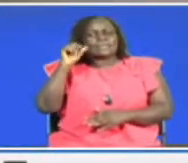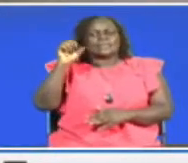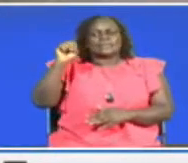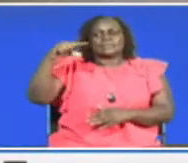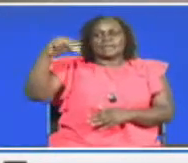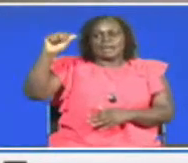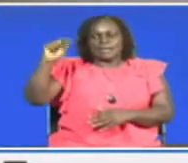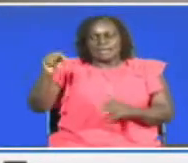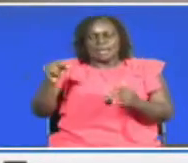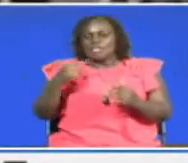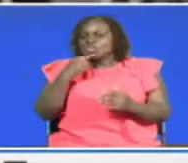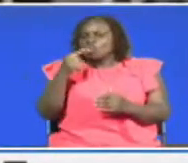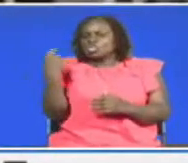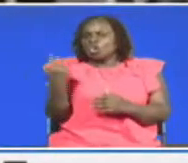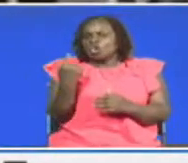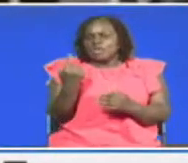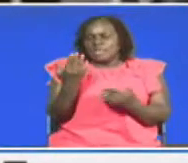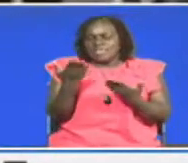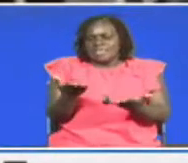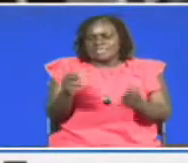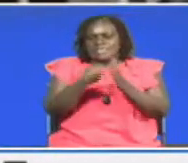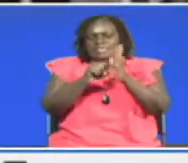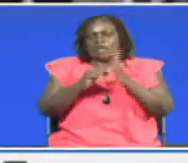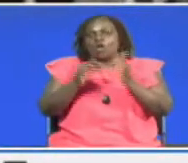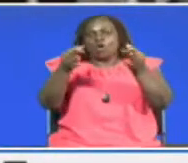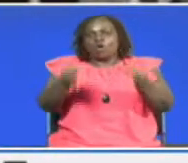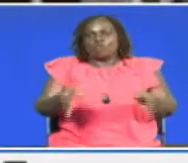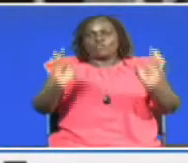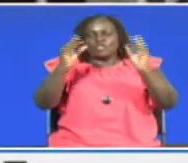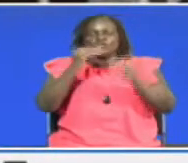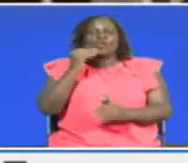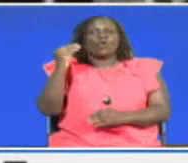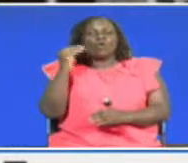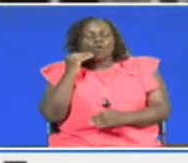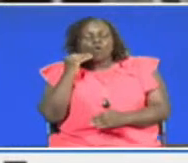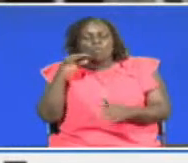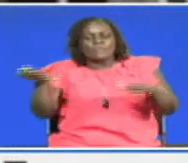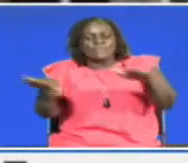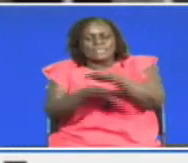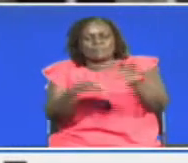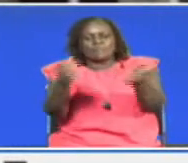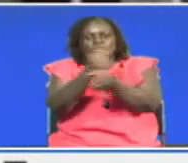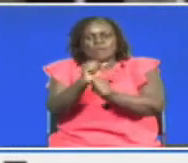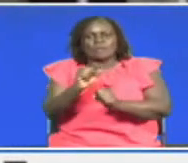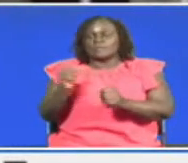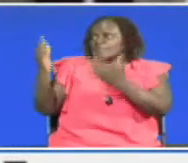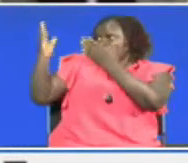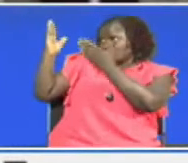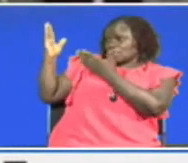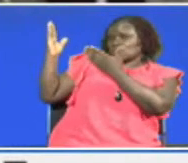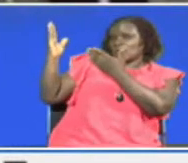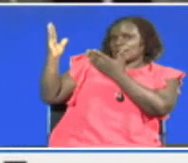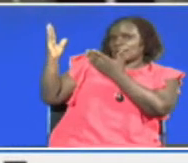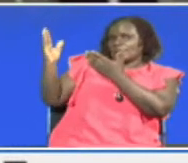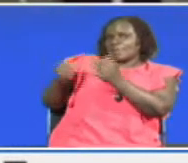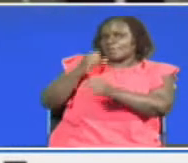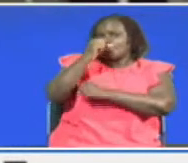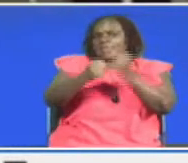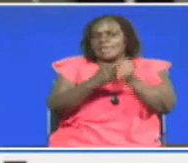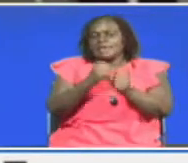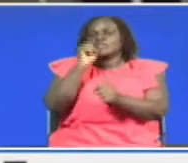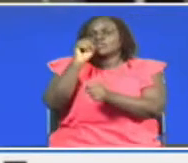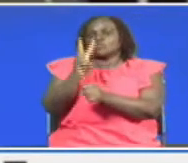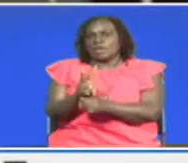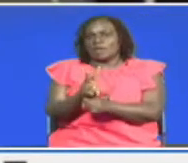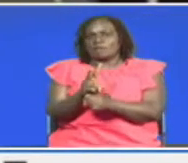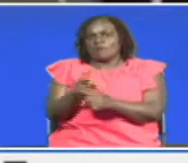Sagana. It is not just the State House. The official residence of the Deputy President in Karen, Nairobi, which is about 12 years old,